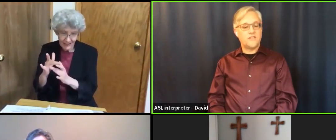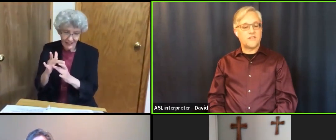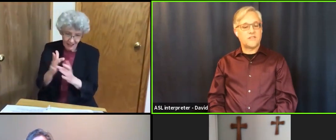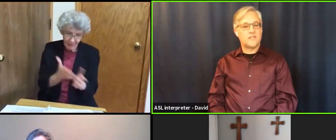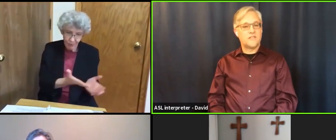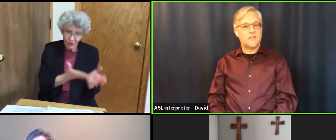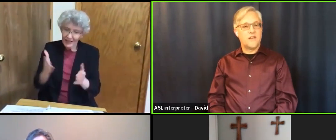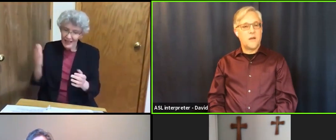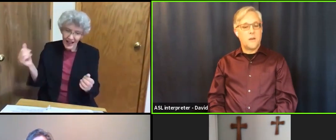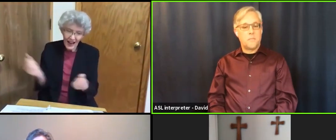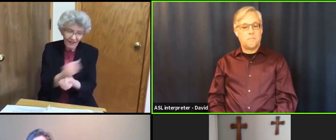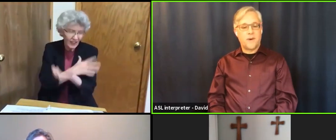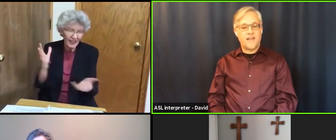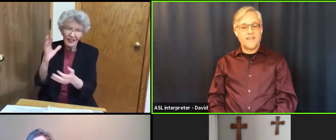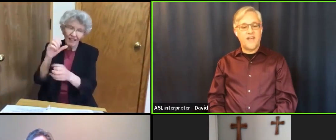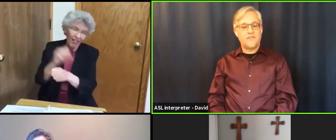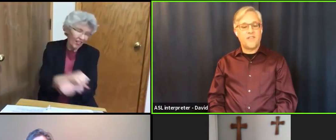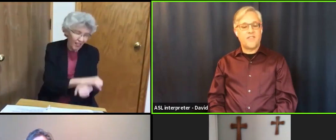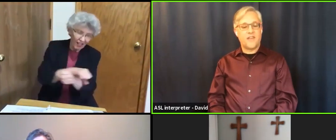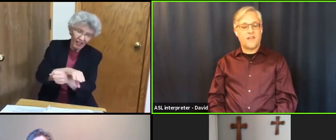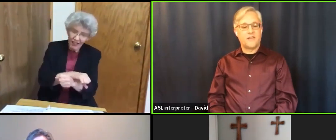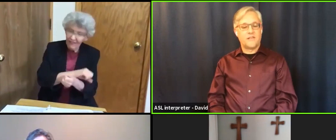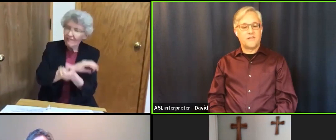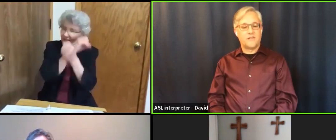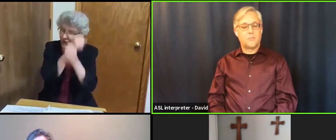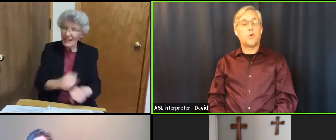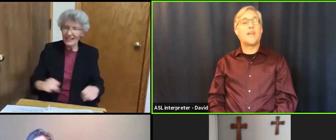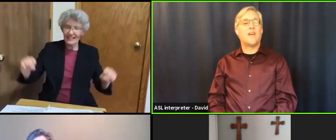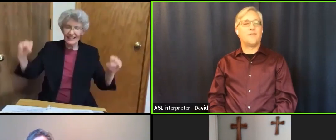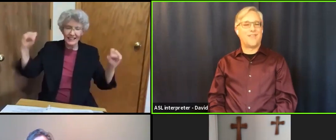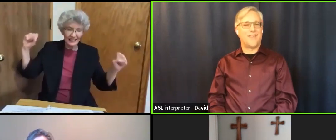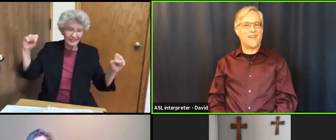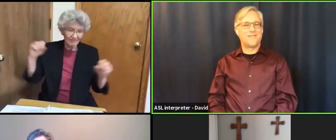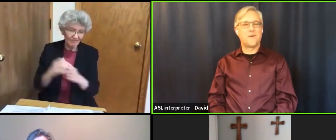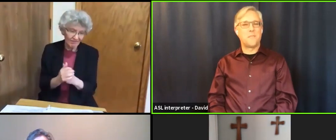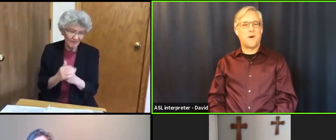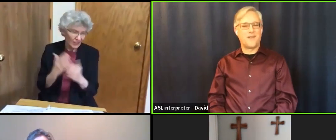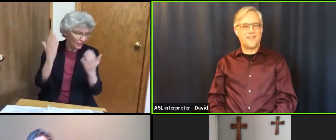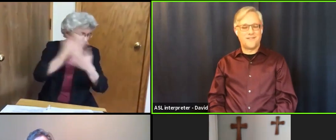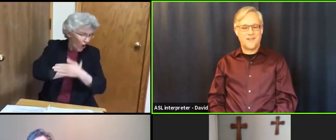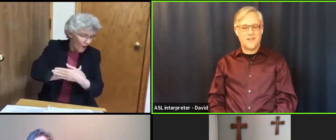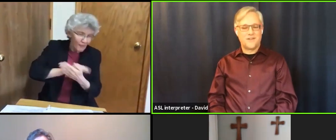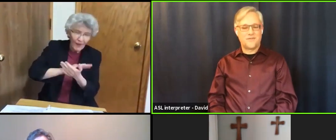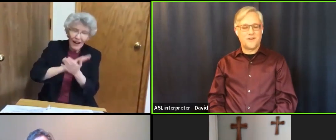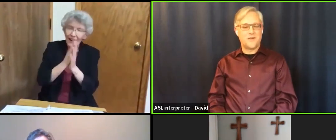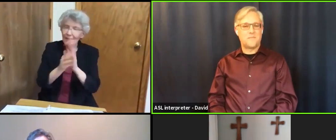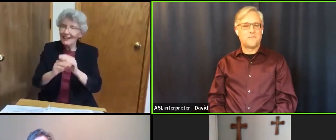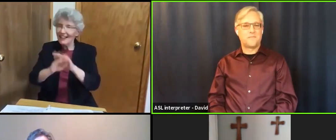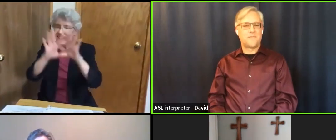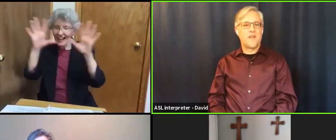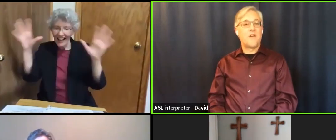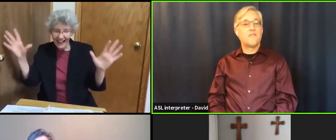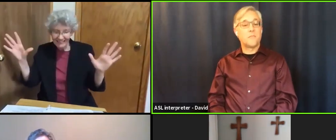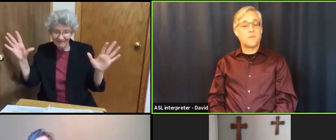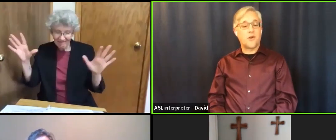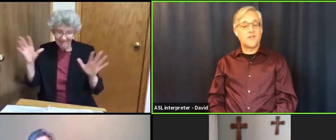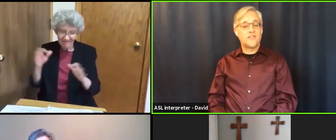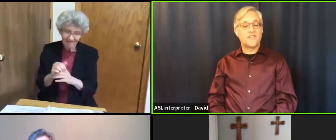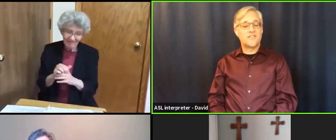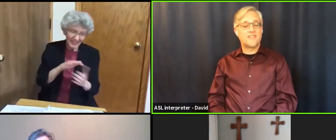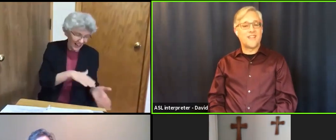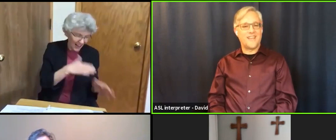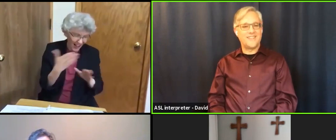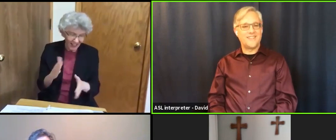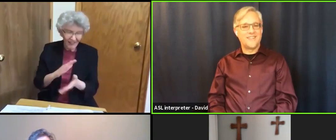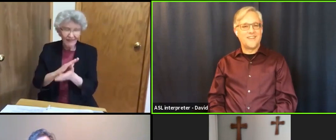Through Jesus, bind everything, bring everything from bondage to freedom. From